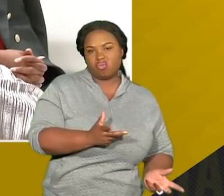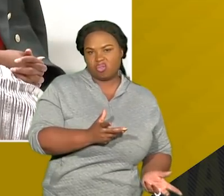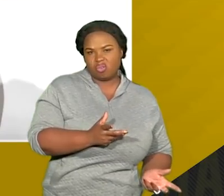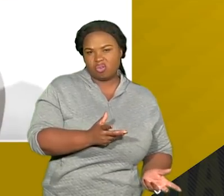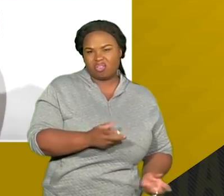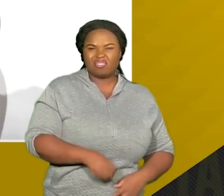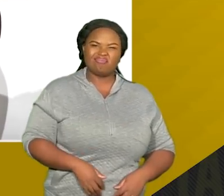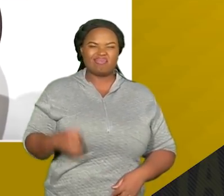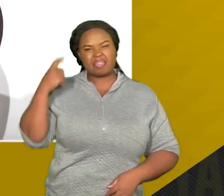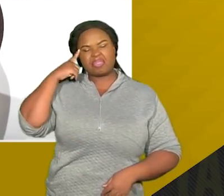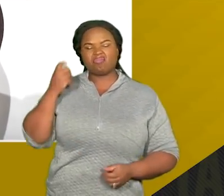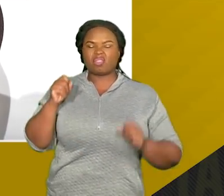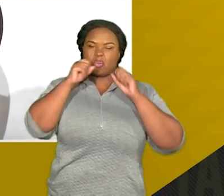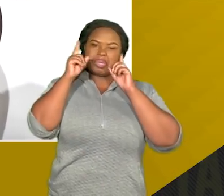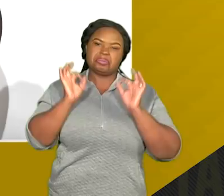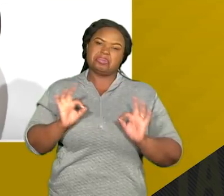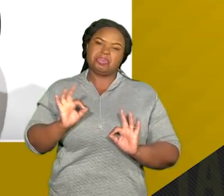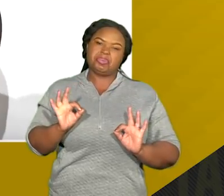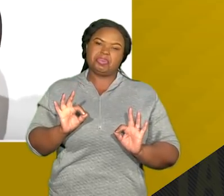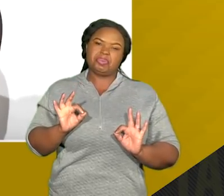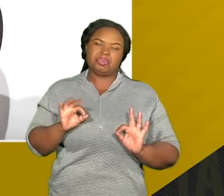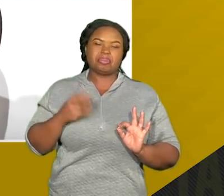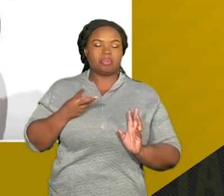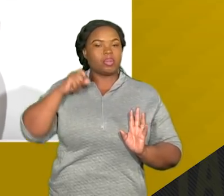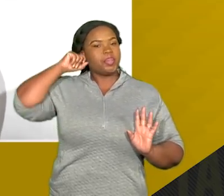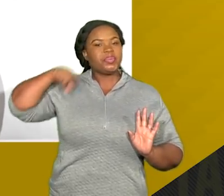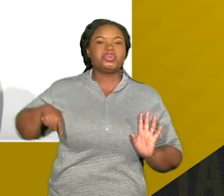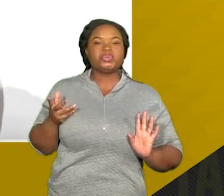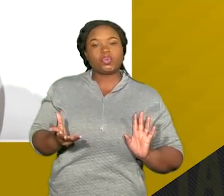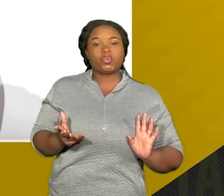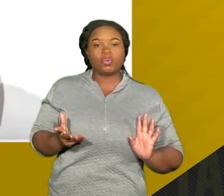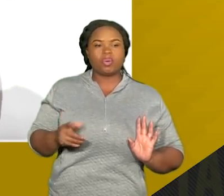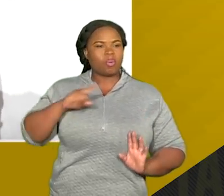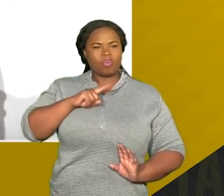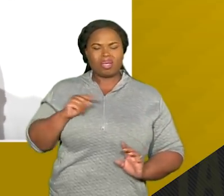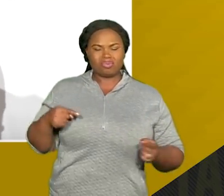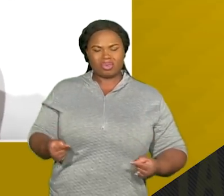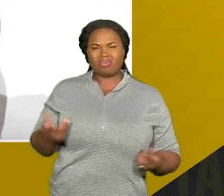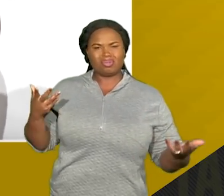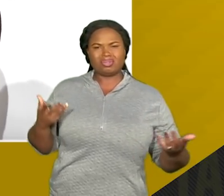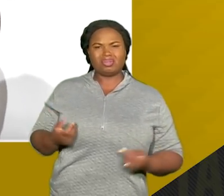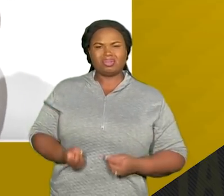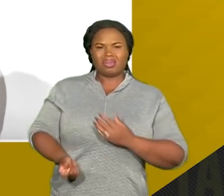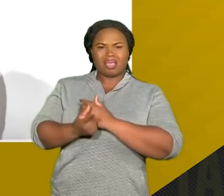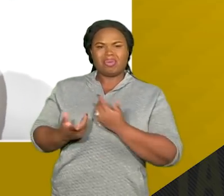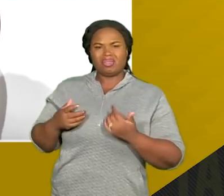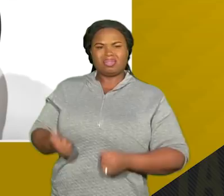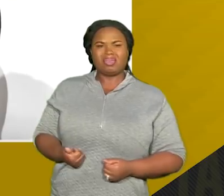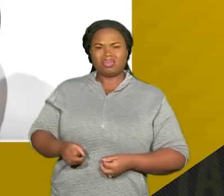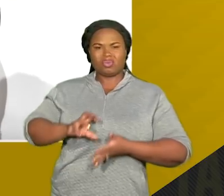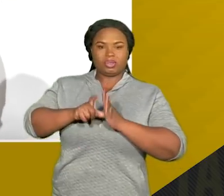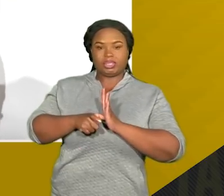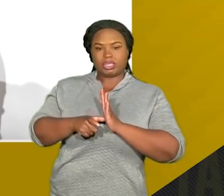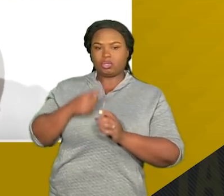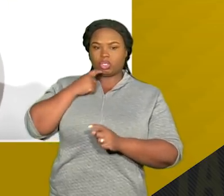I think it's lack of awareness. Okay. It's really ignorance. Because nobody can be that cursed in a way that mutaka out designer ho,